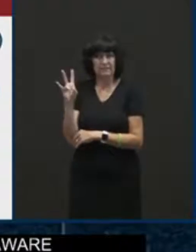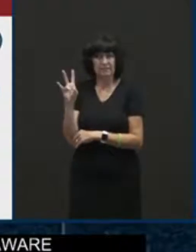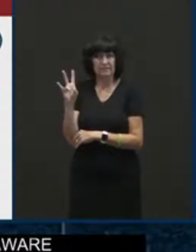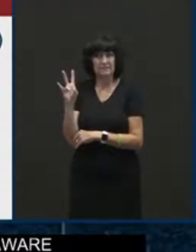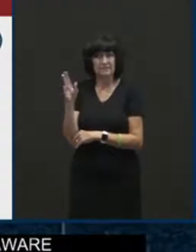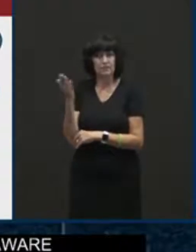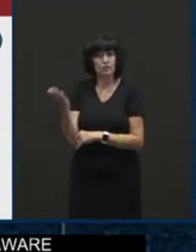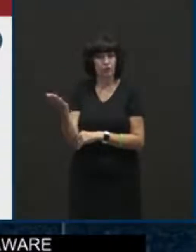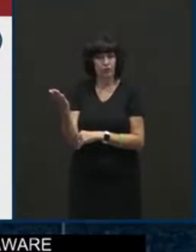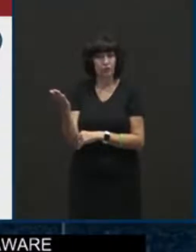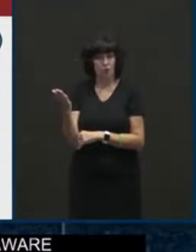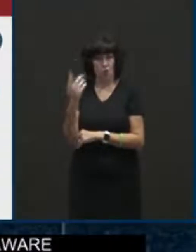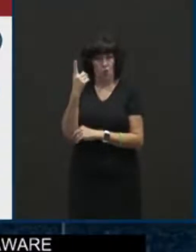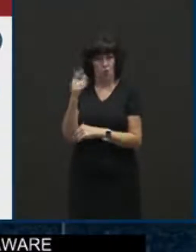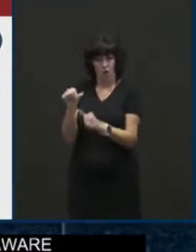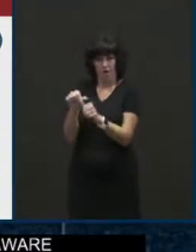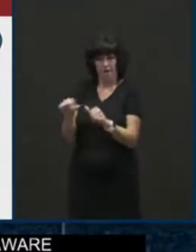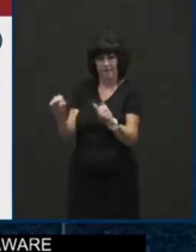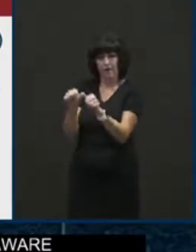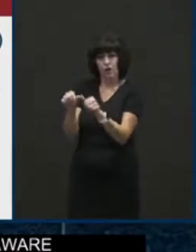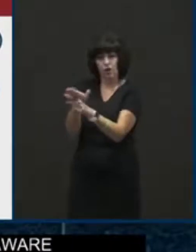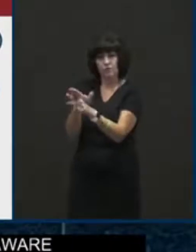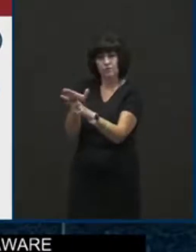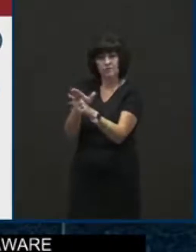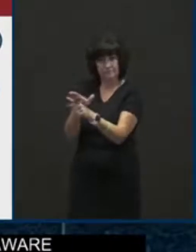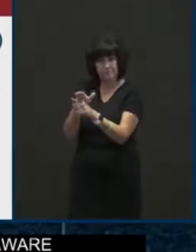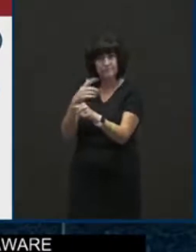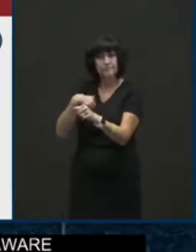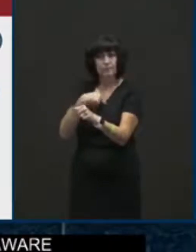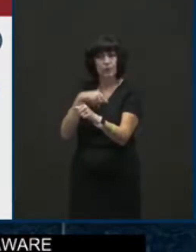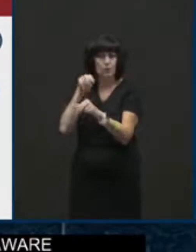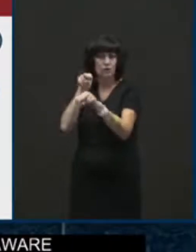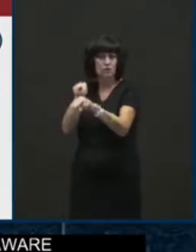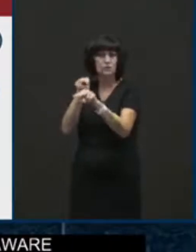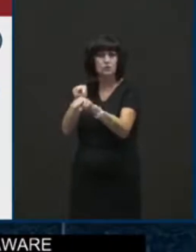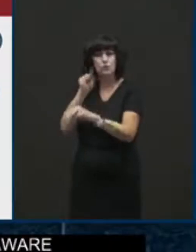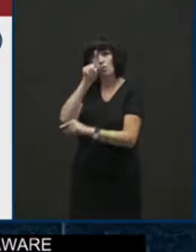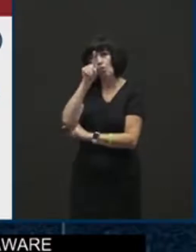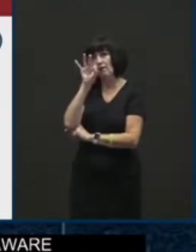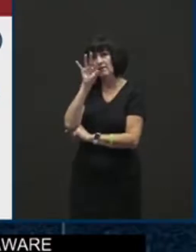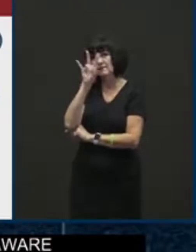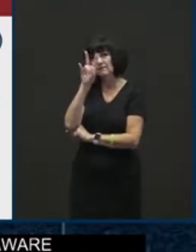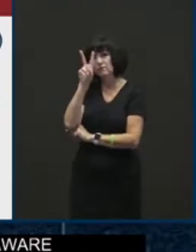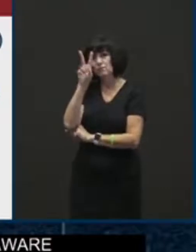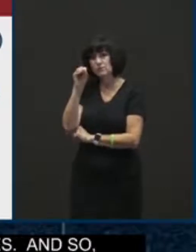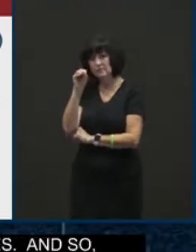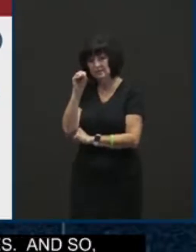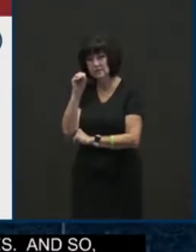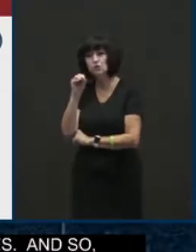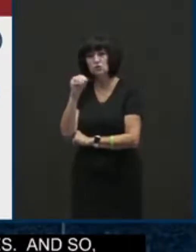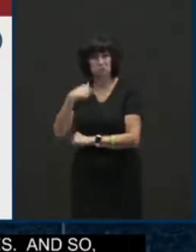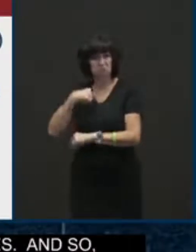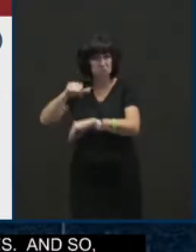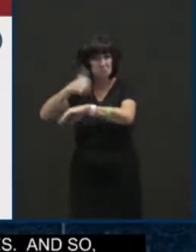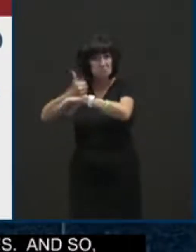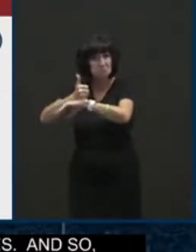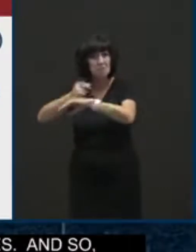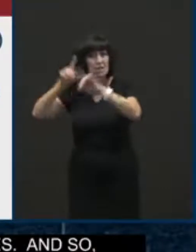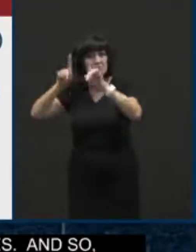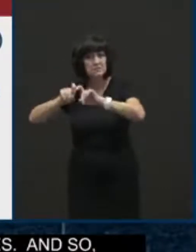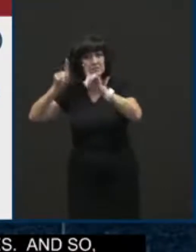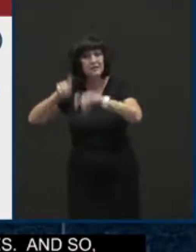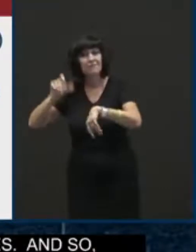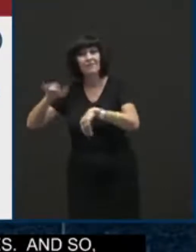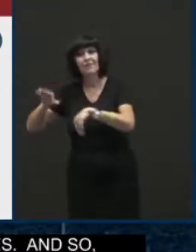So that scenario we've been keeping an eye on, 19720. We had testing at Seeds of Greatness